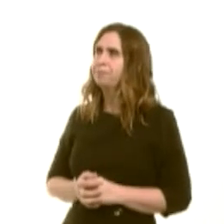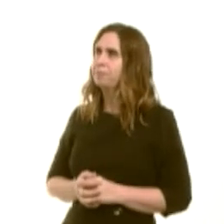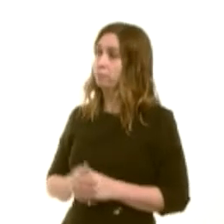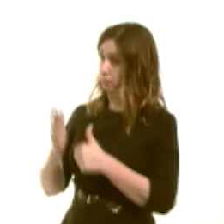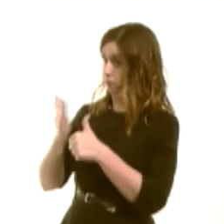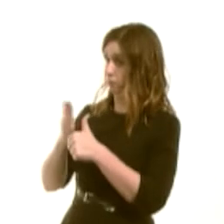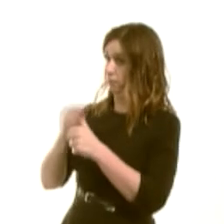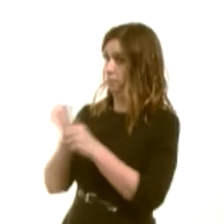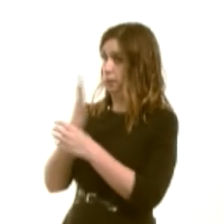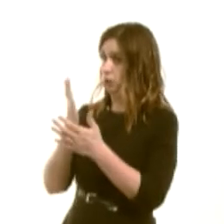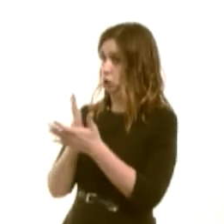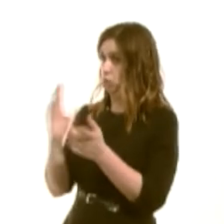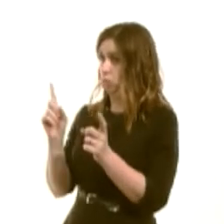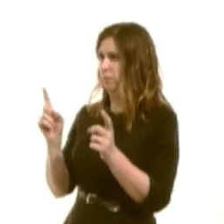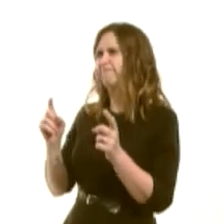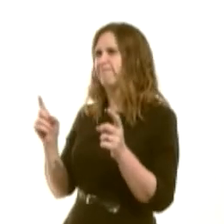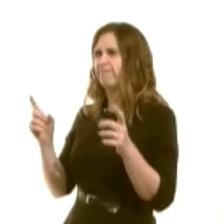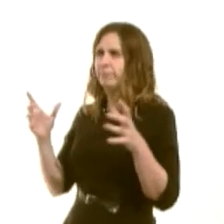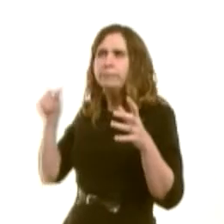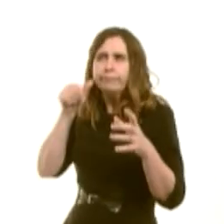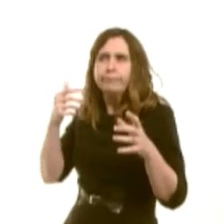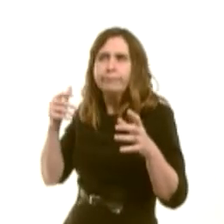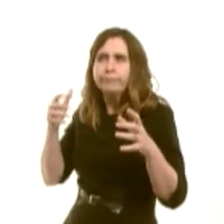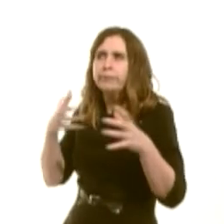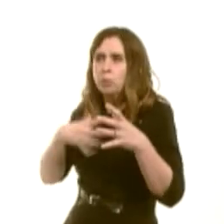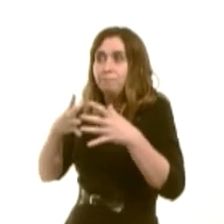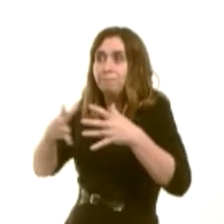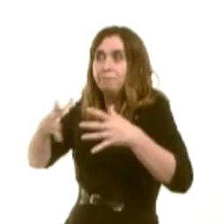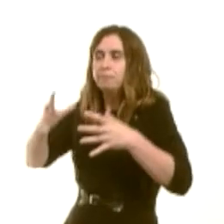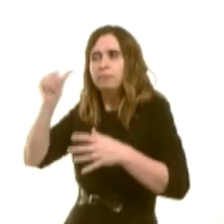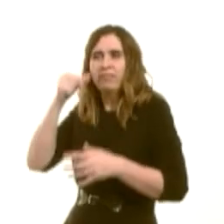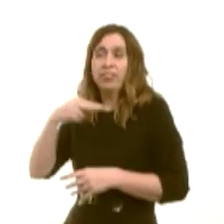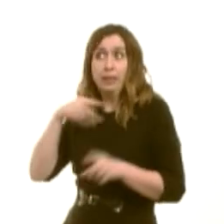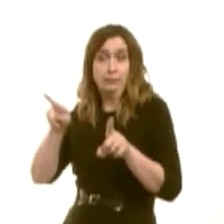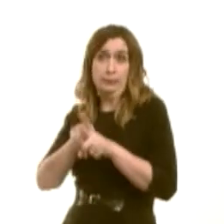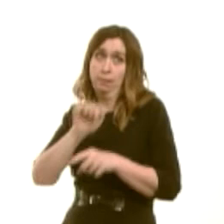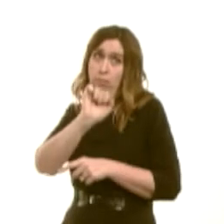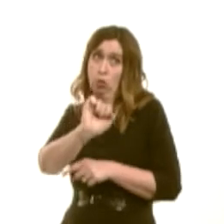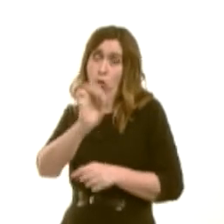number. It's been disappointing, and that was true when your party was in government also.